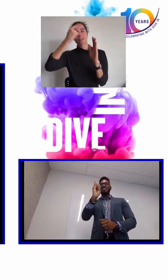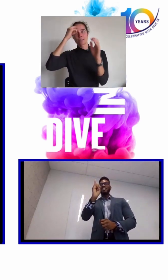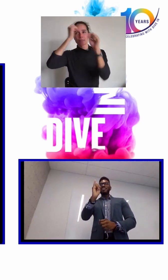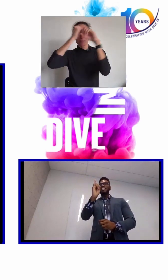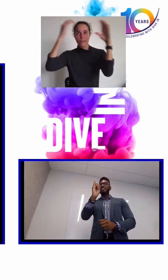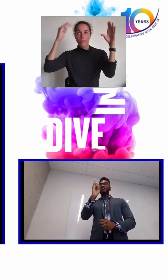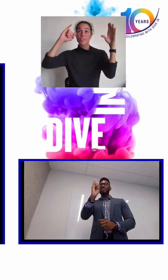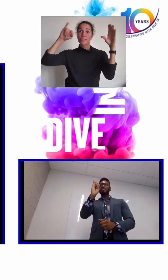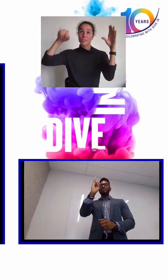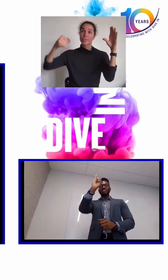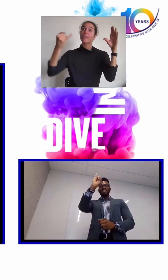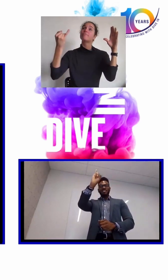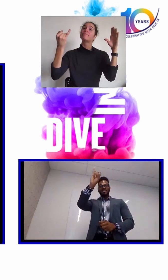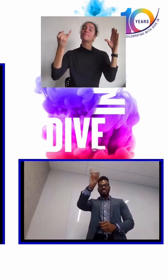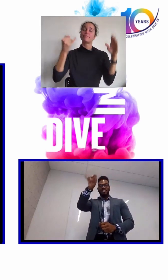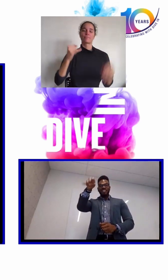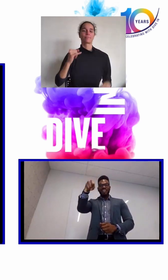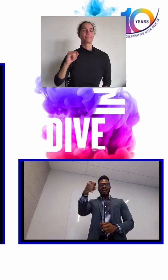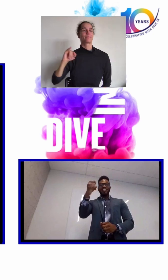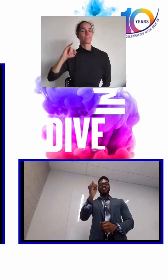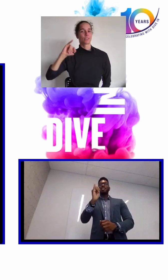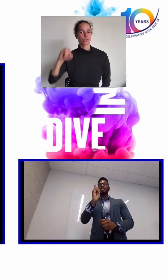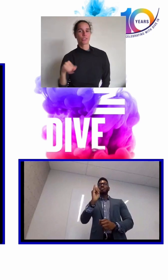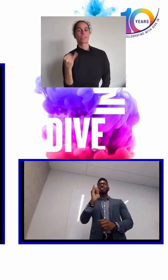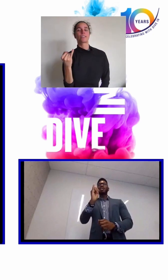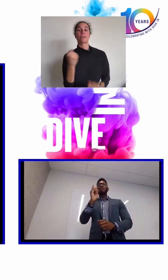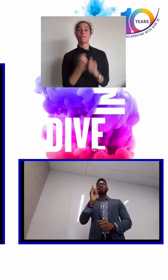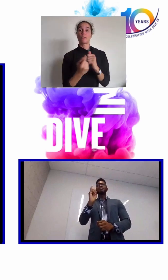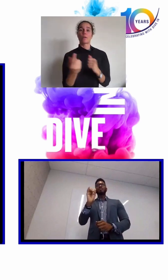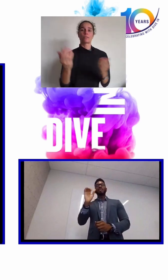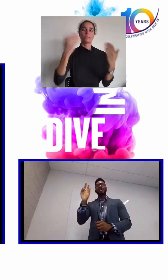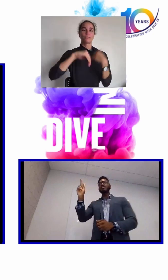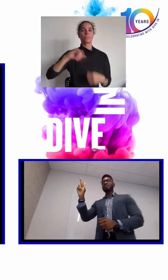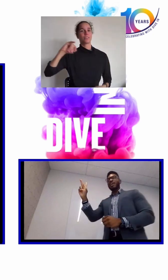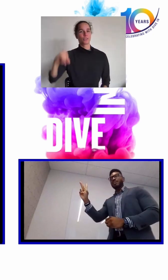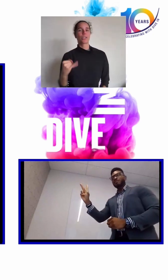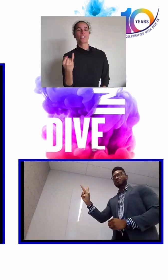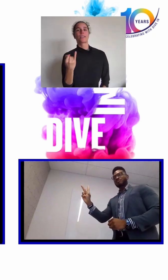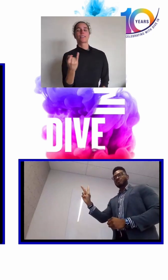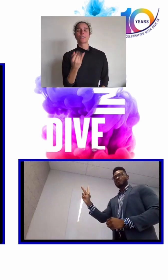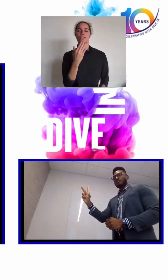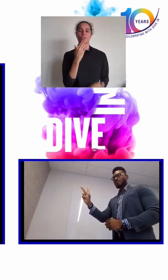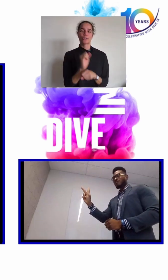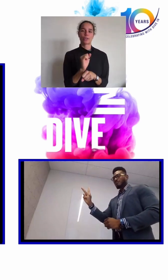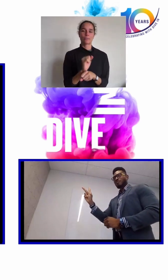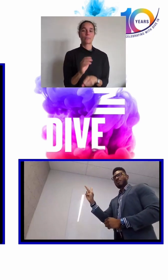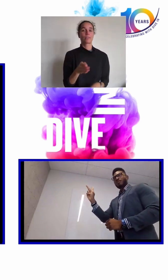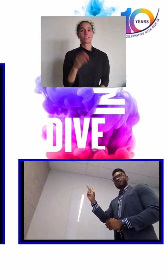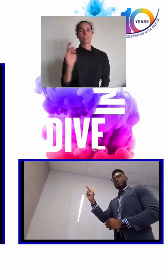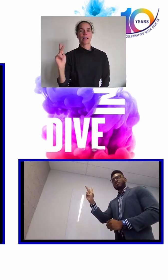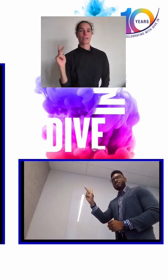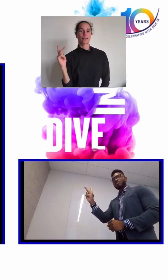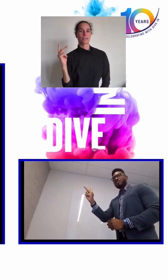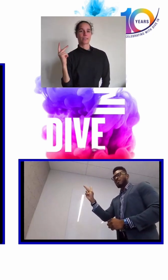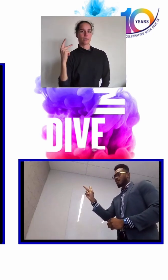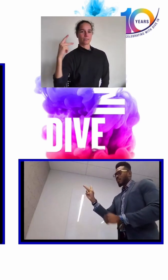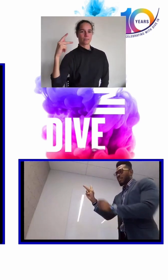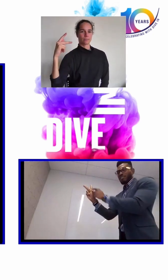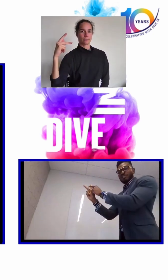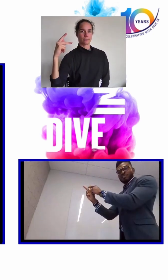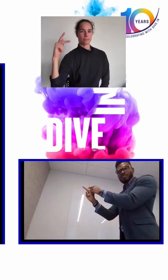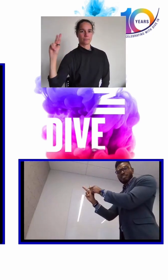J. Let's go, everybody. J. Good job. And this is K. You